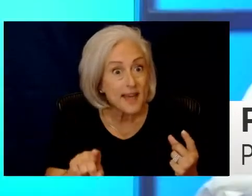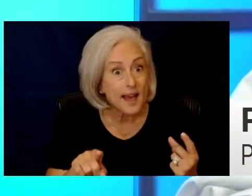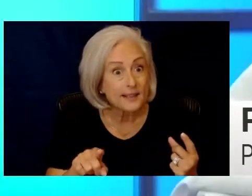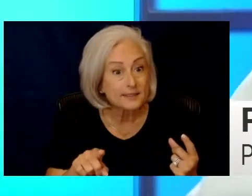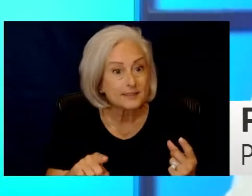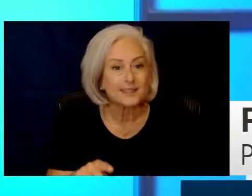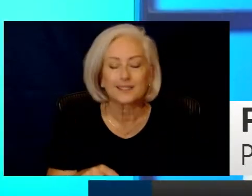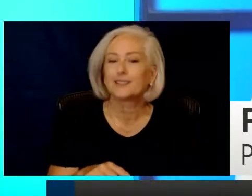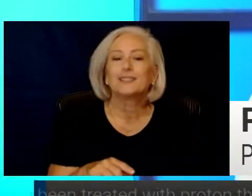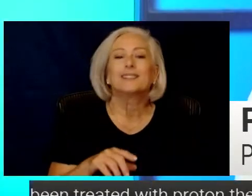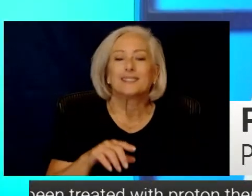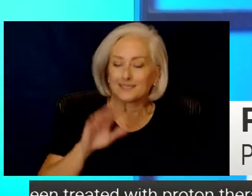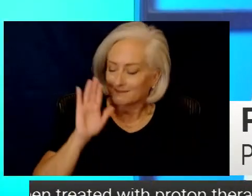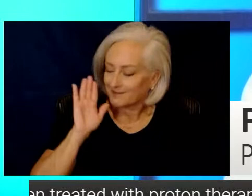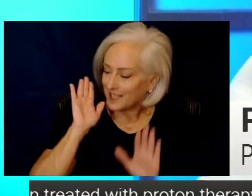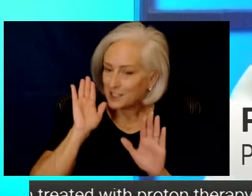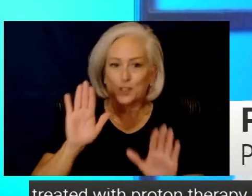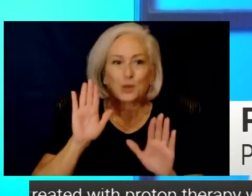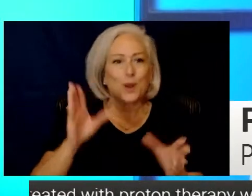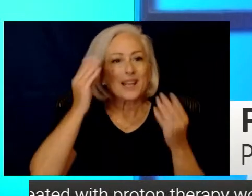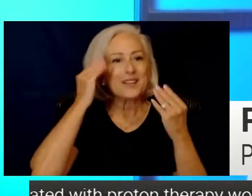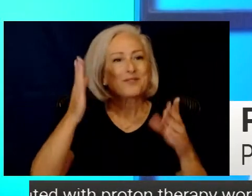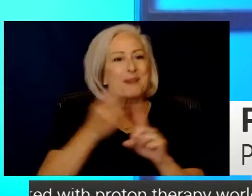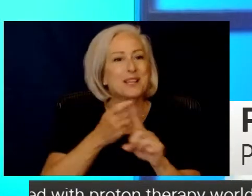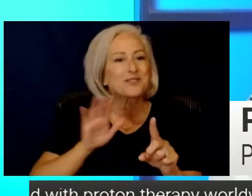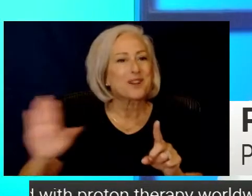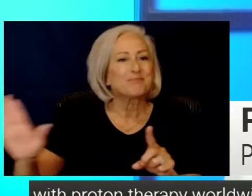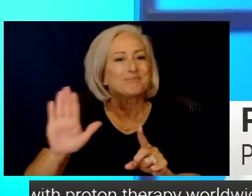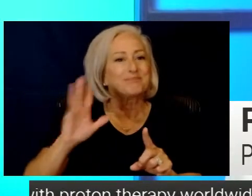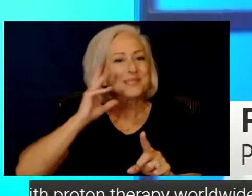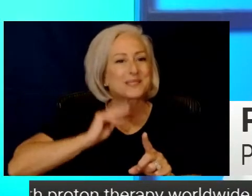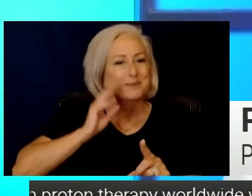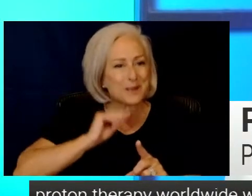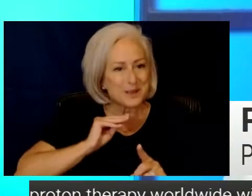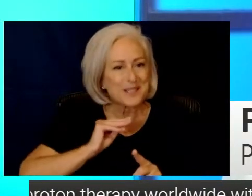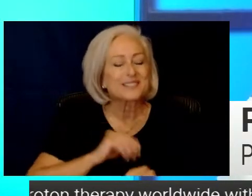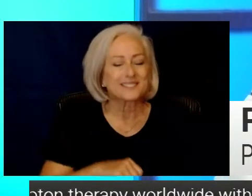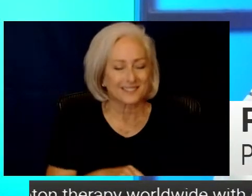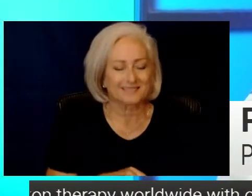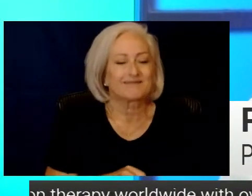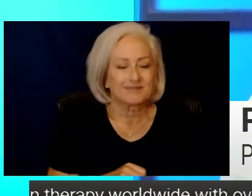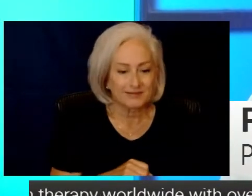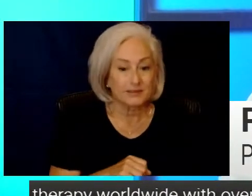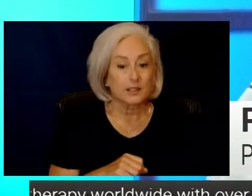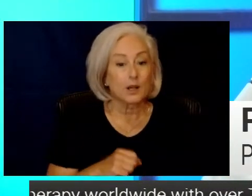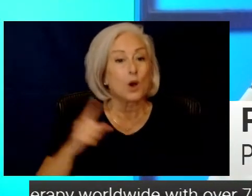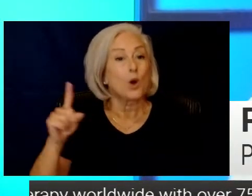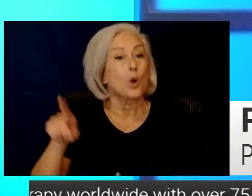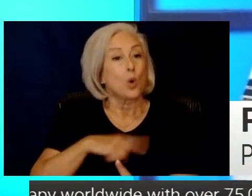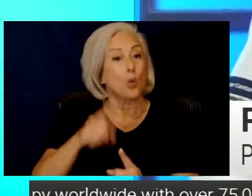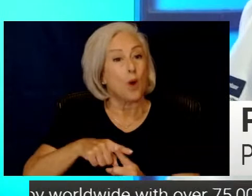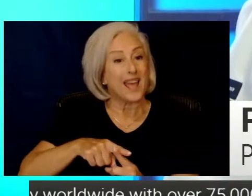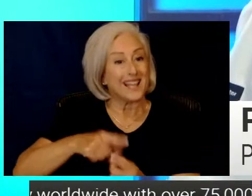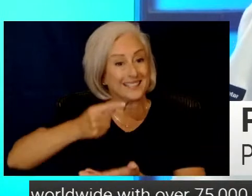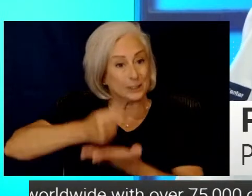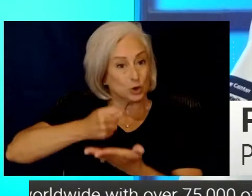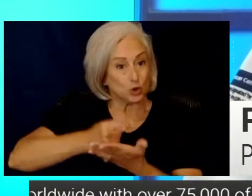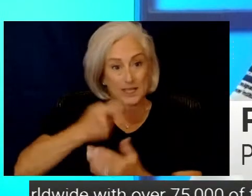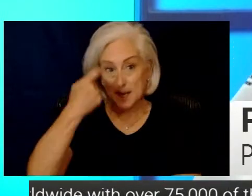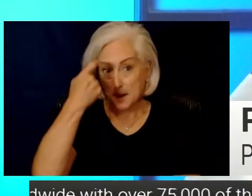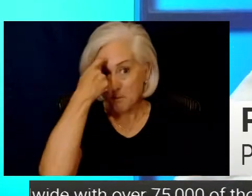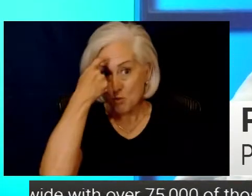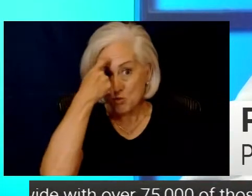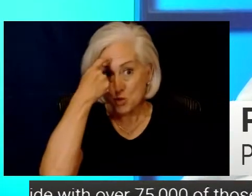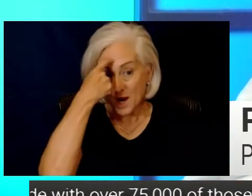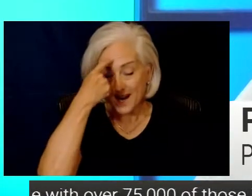really great information from the patient's experience. When we treat the brain with whatever treatment we